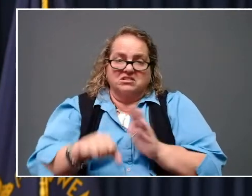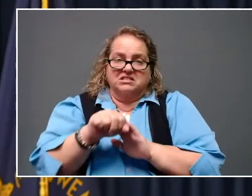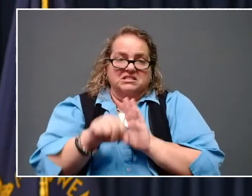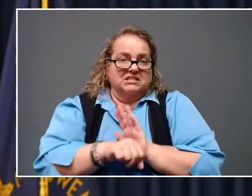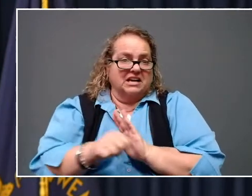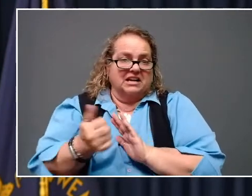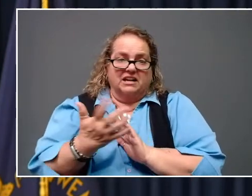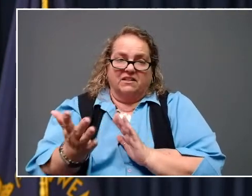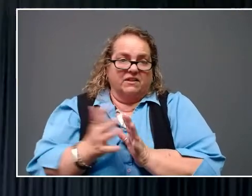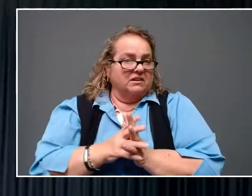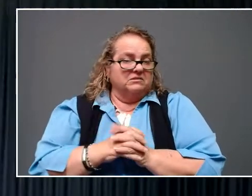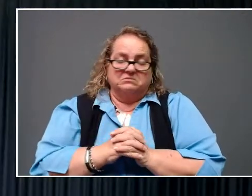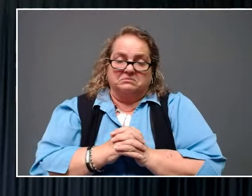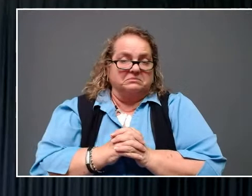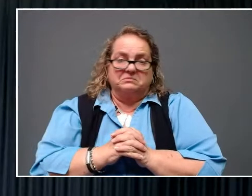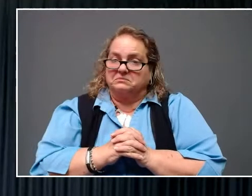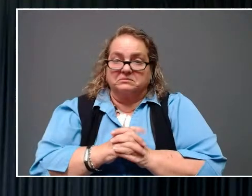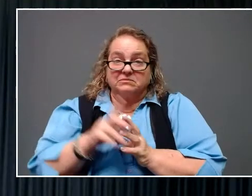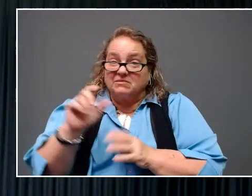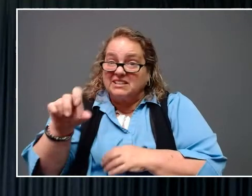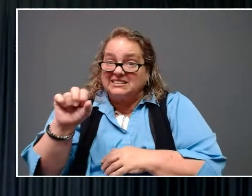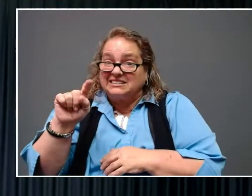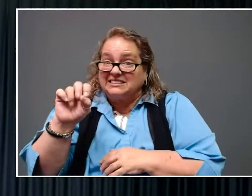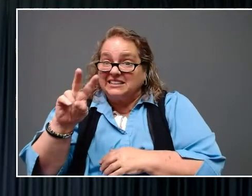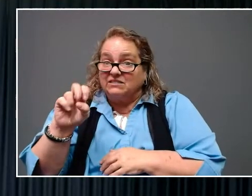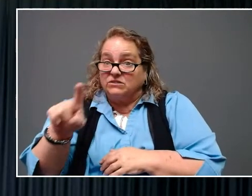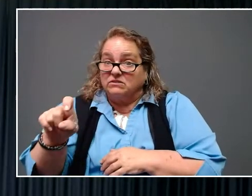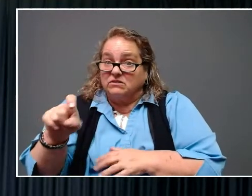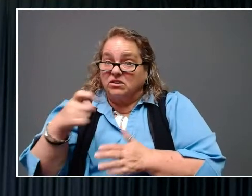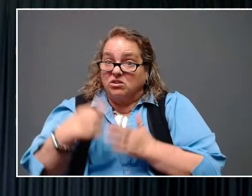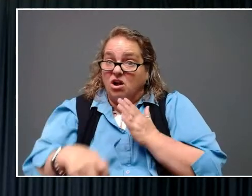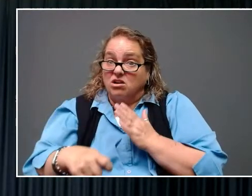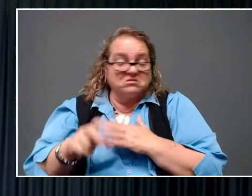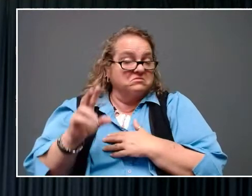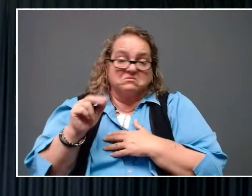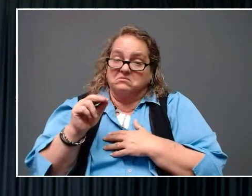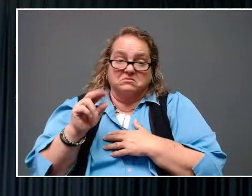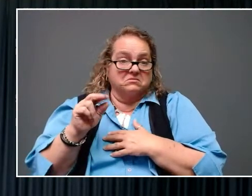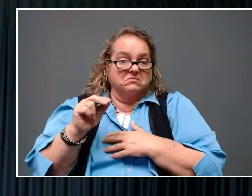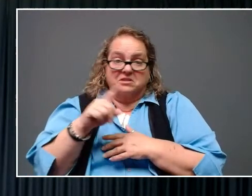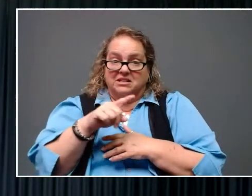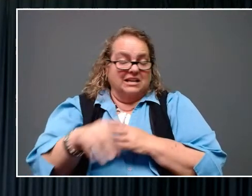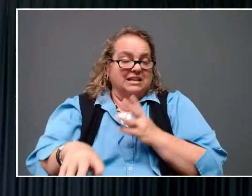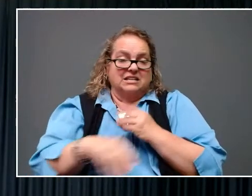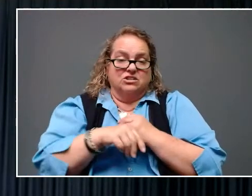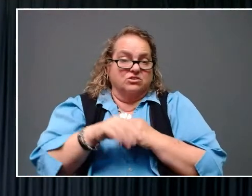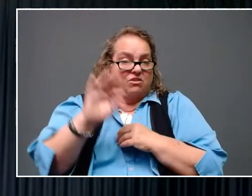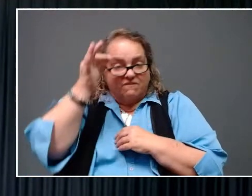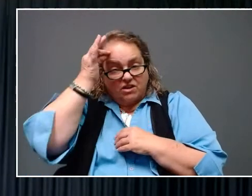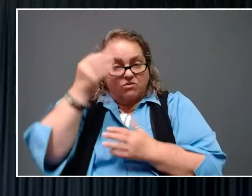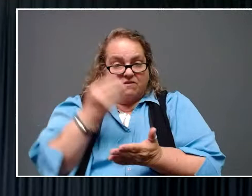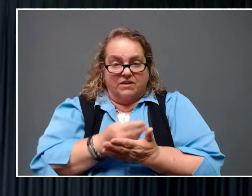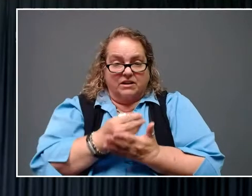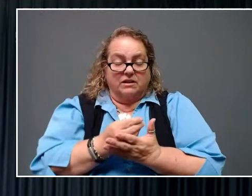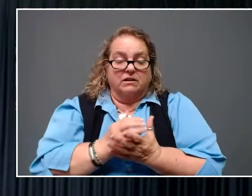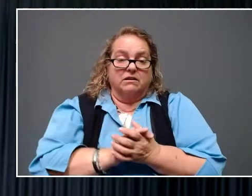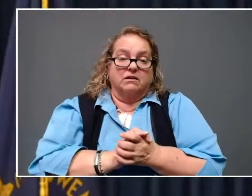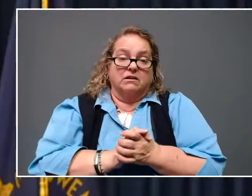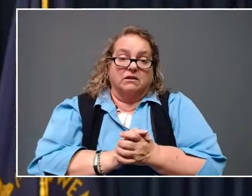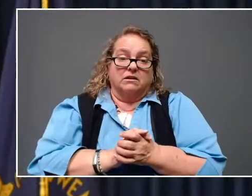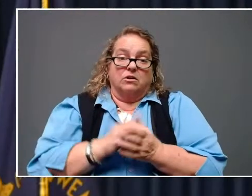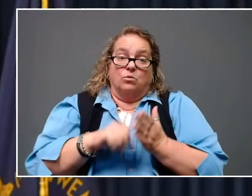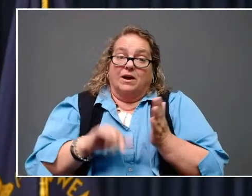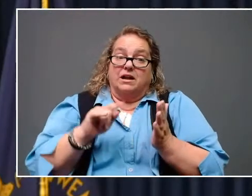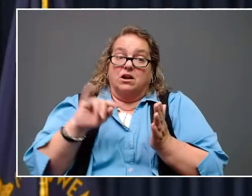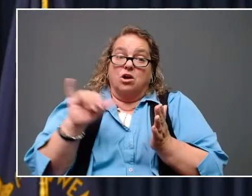Right. So these are additional federal funds that help us provide health care. What it also means, Tom, is people could